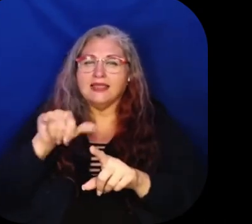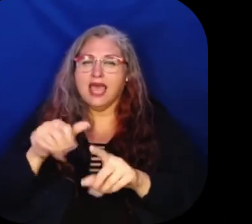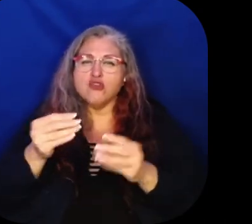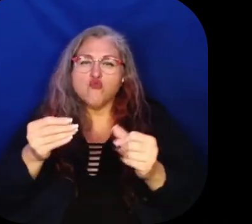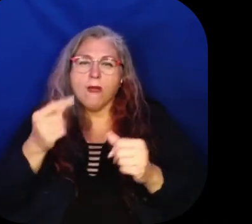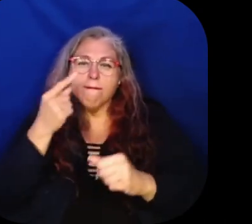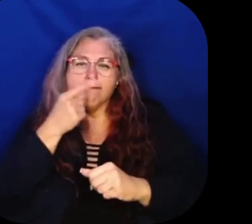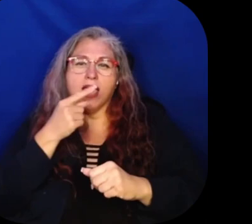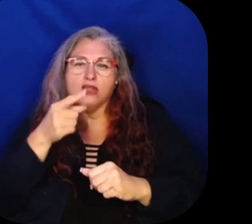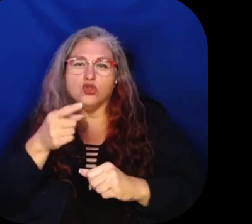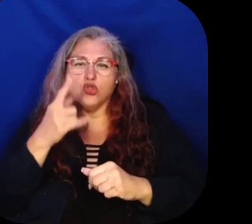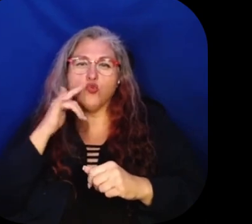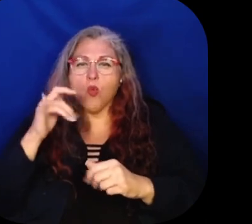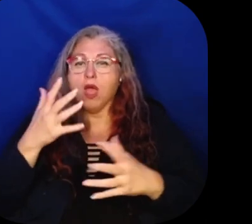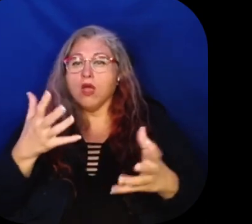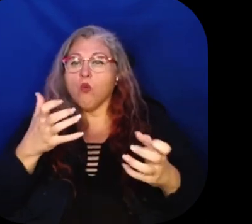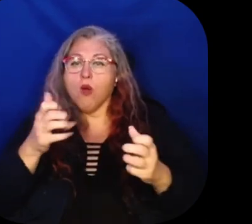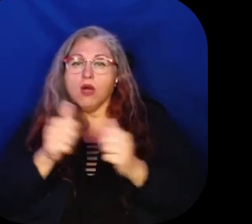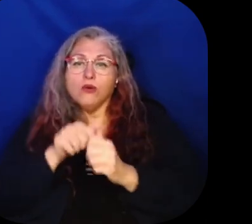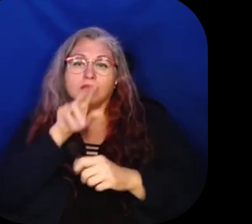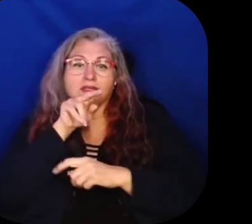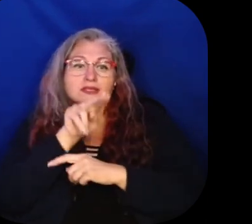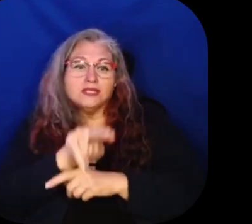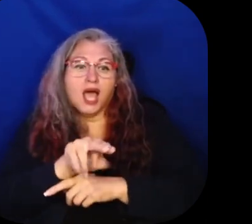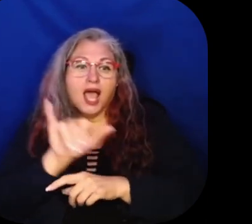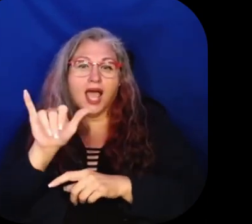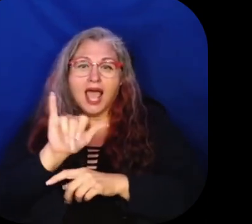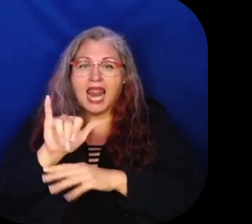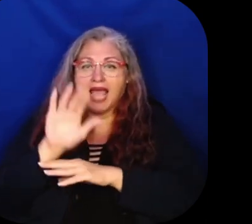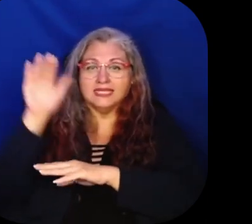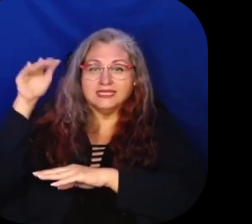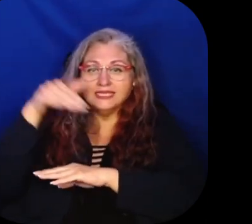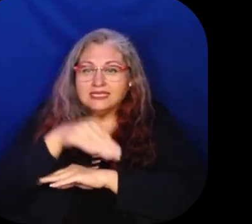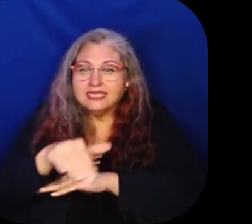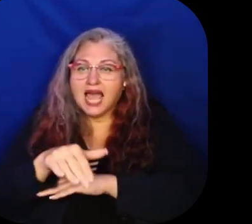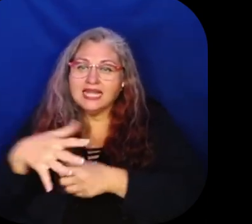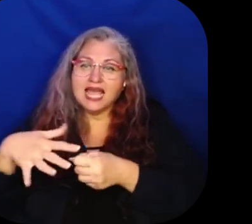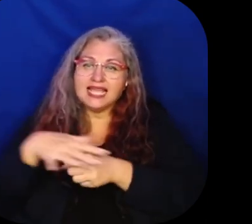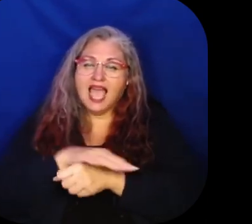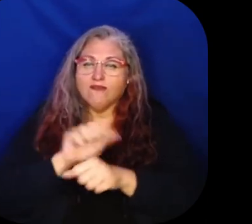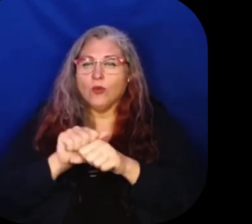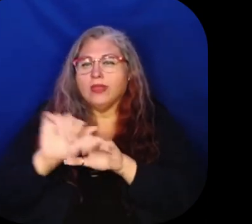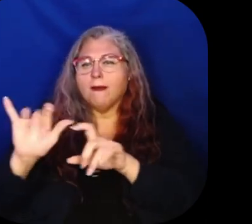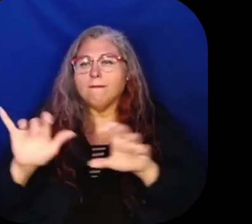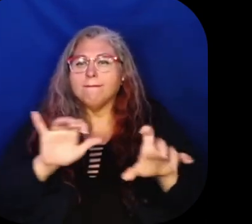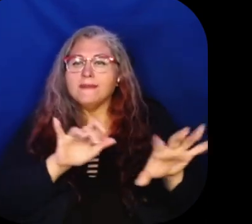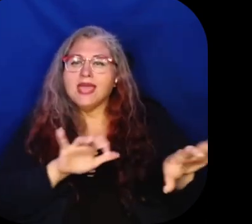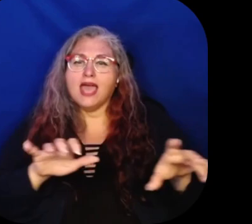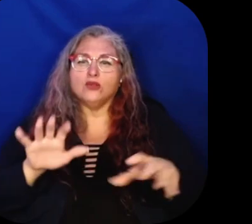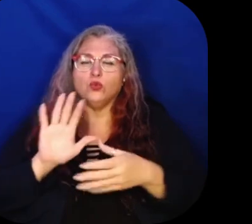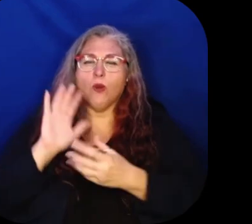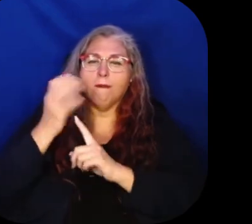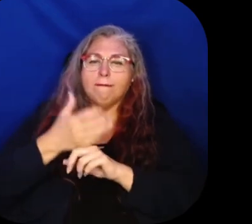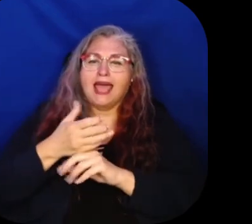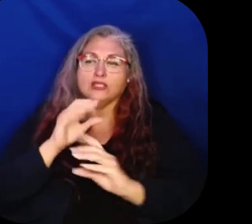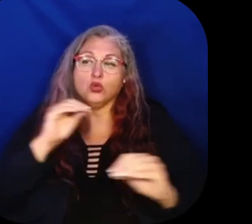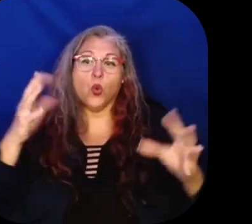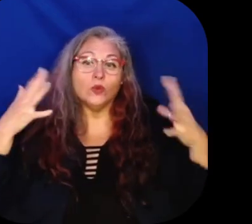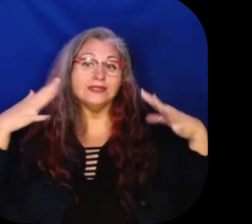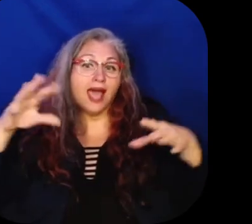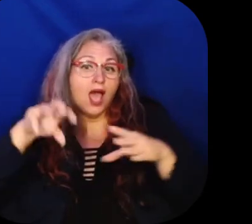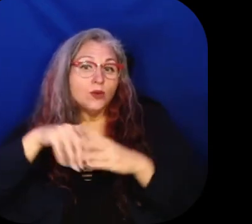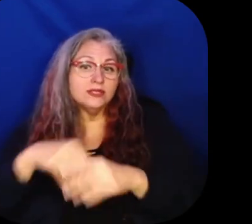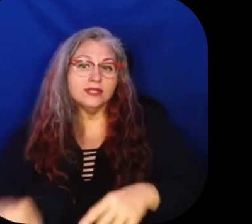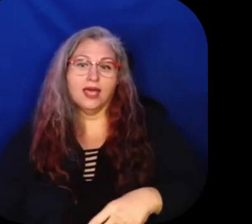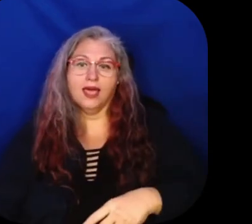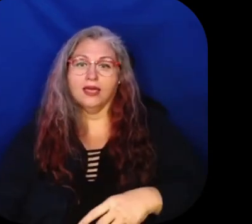looks like want, with a tongue like a sly that is covered in piano keys to master no sound inside. Ground mouth